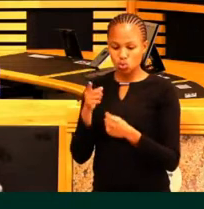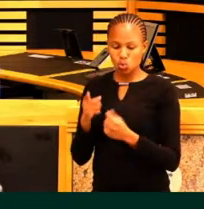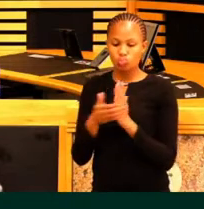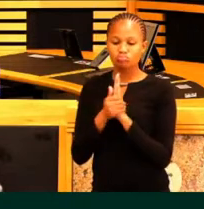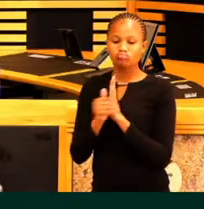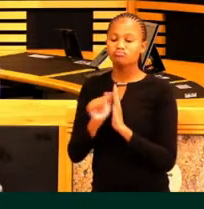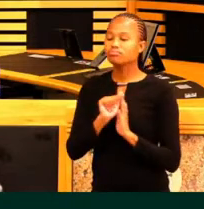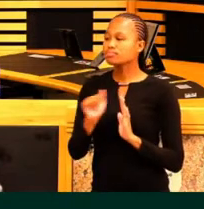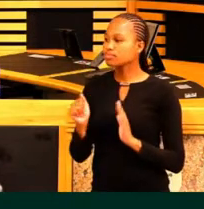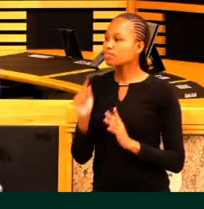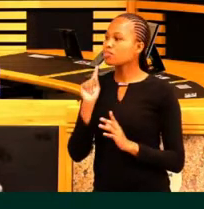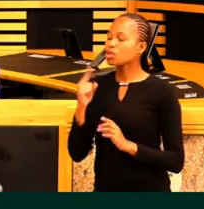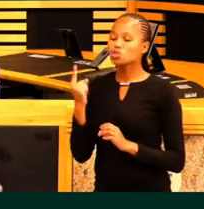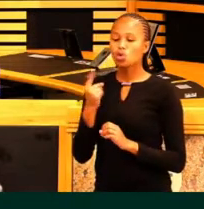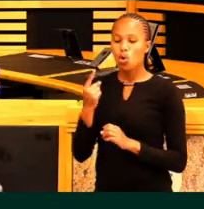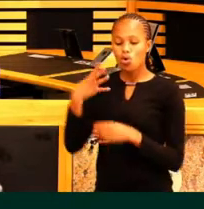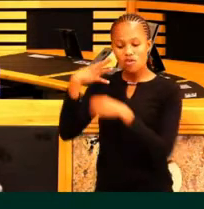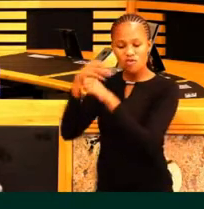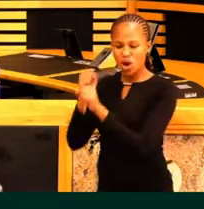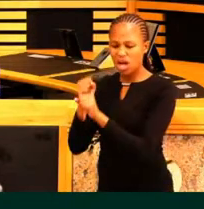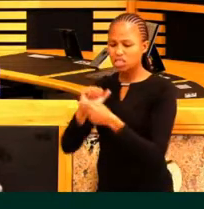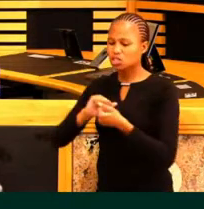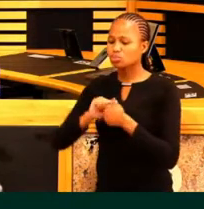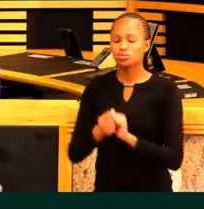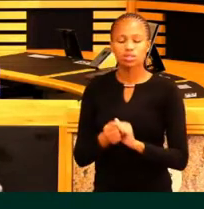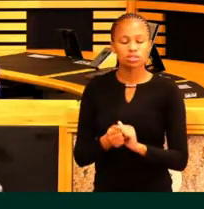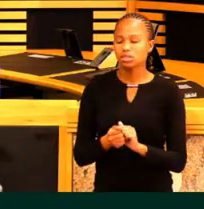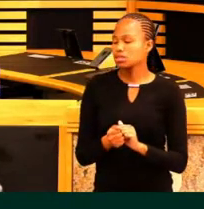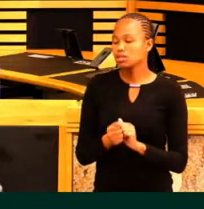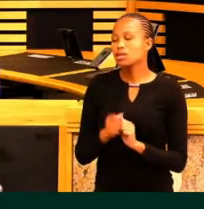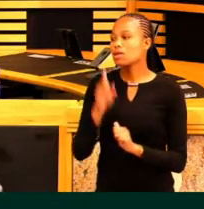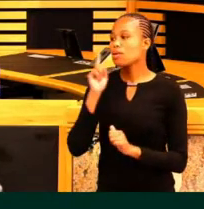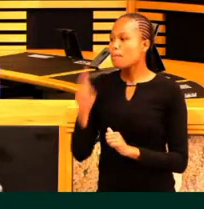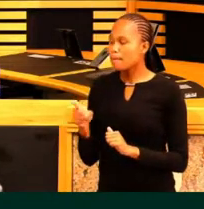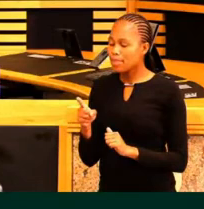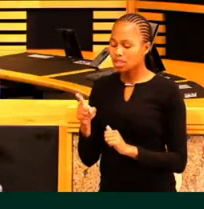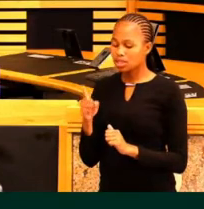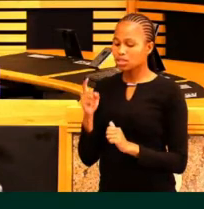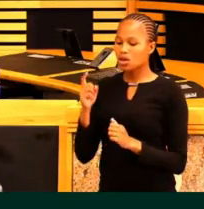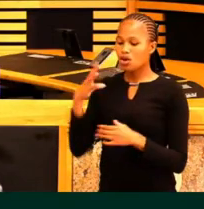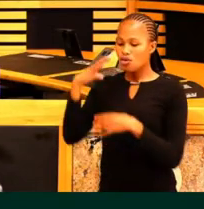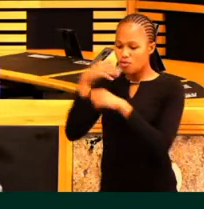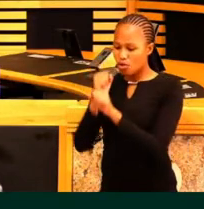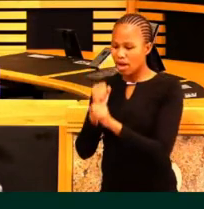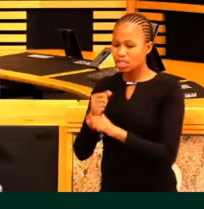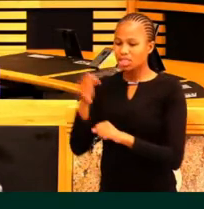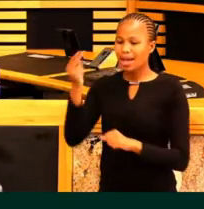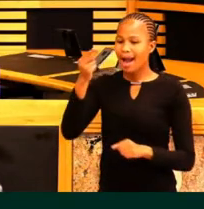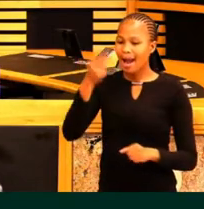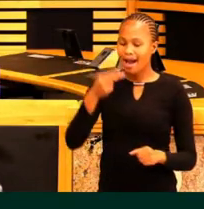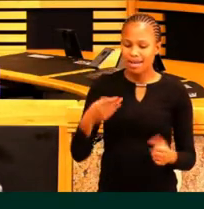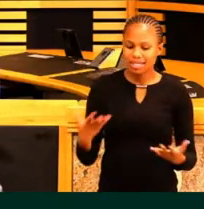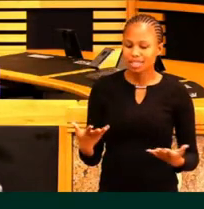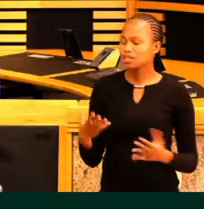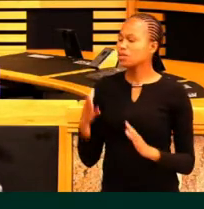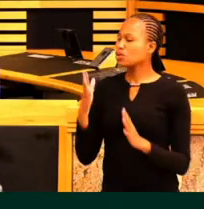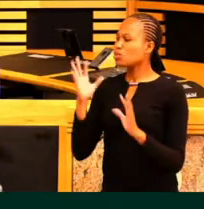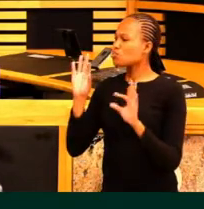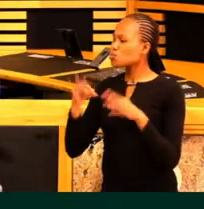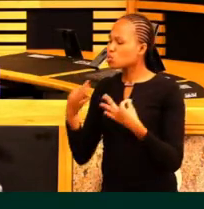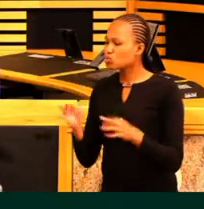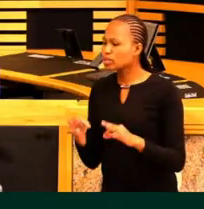only focus on sport must also focus in arts development must also focus in music development